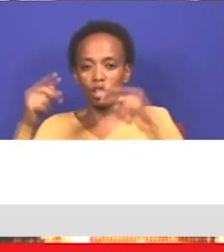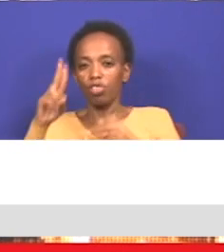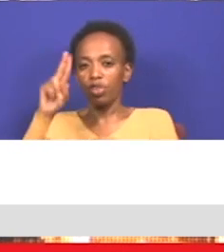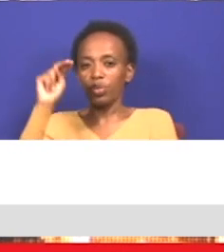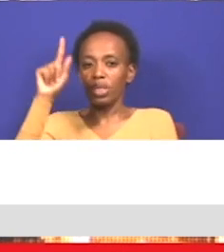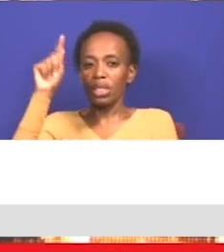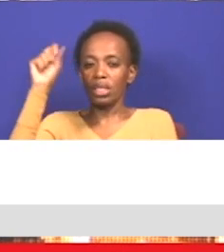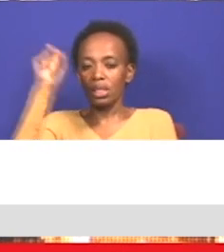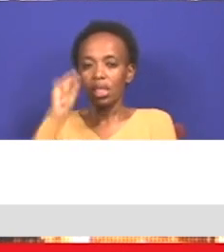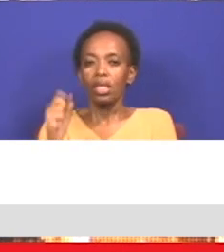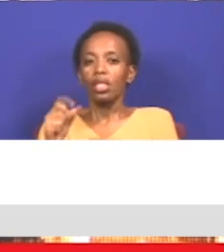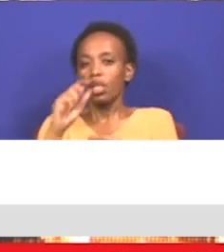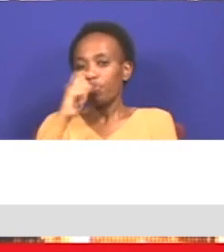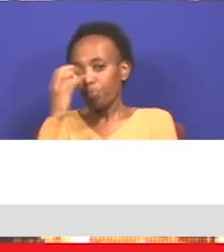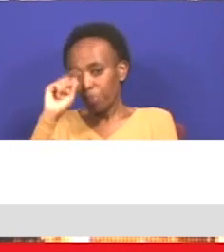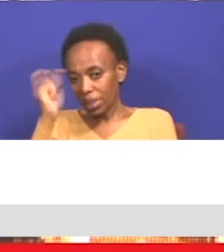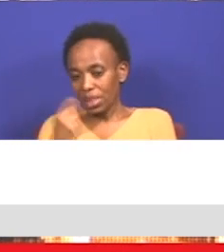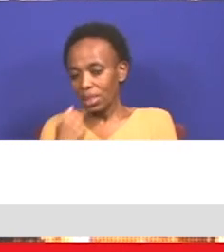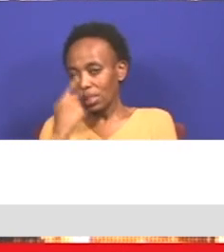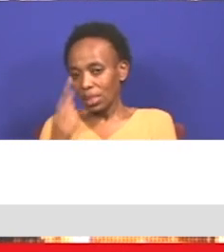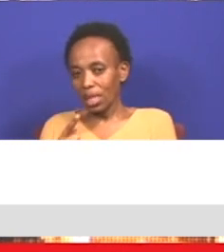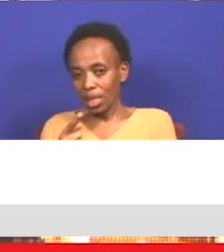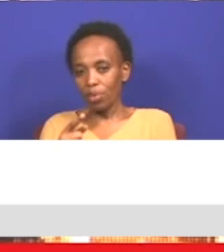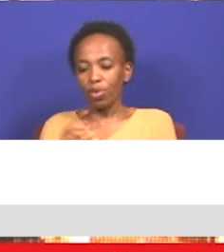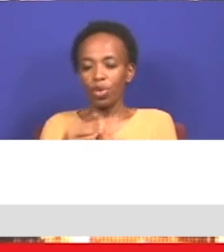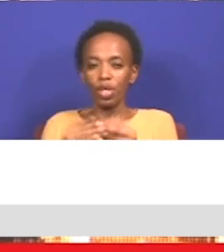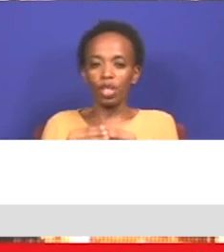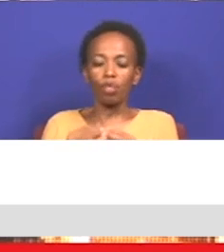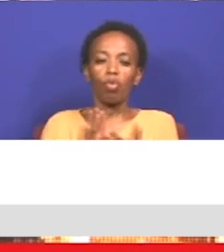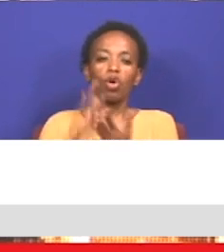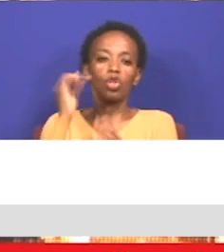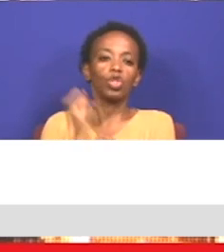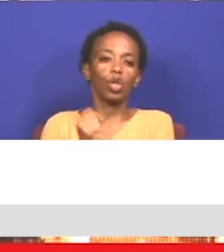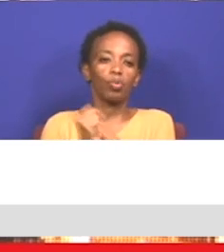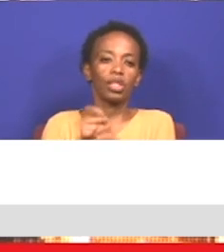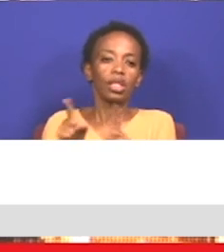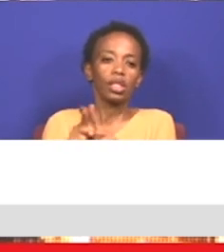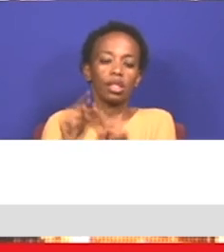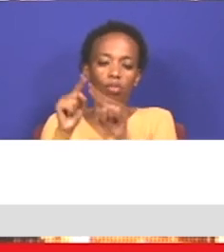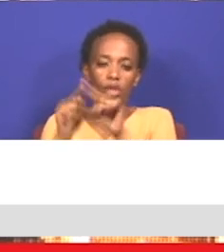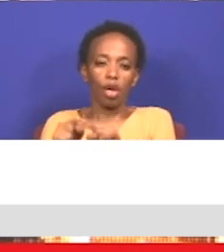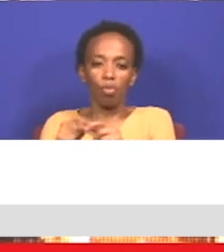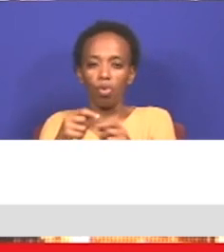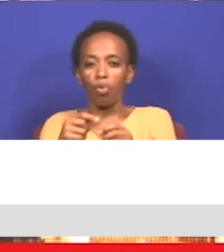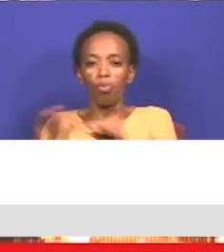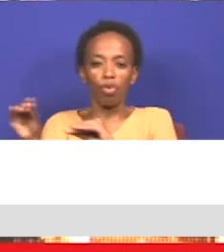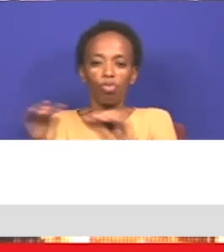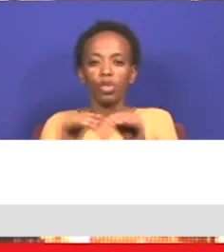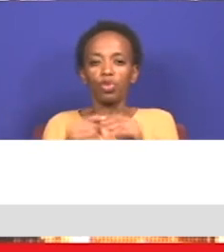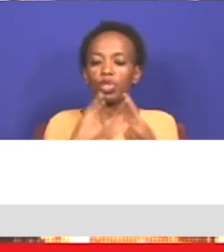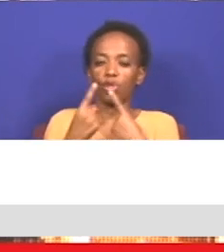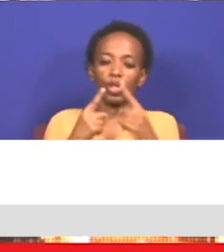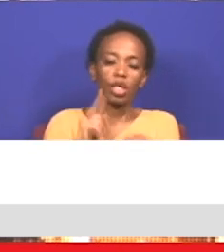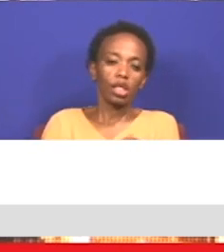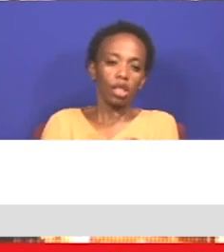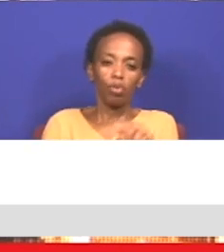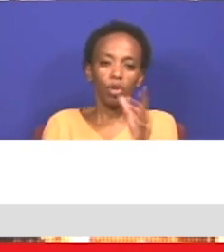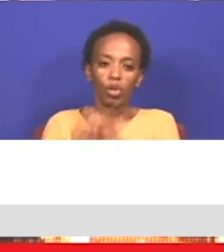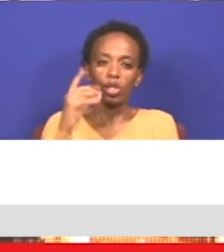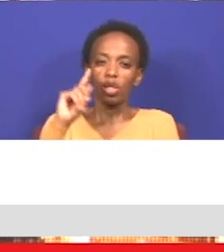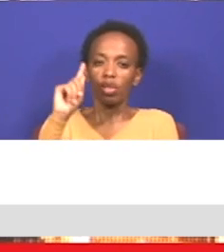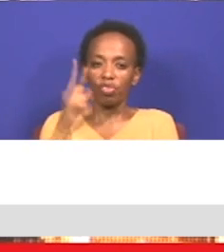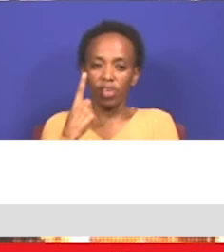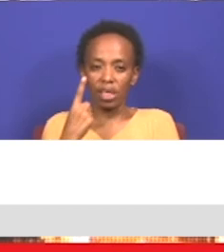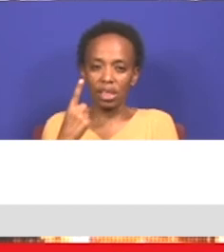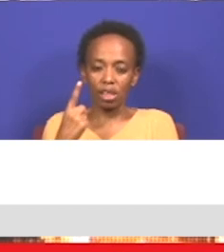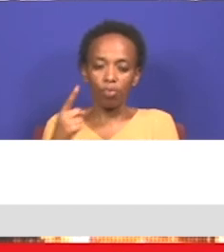also create more jobs, enhance skills development, and reliable mobility. He was speaking when he launched the first ever